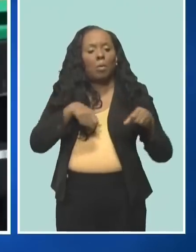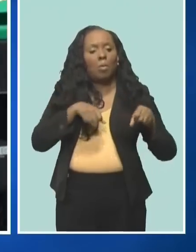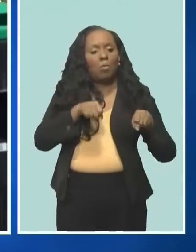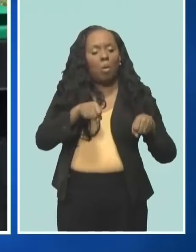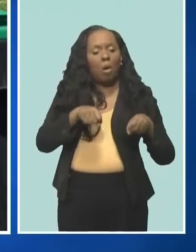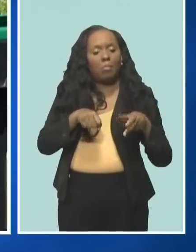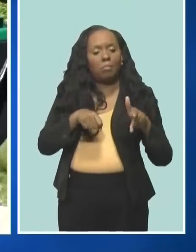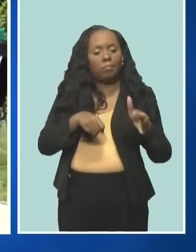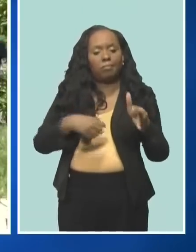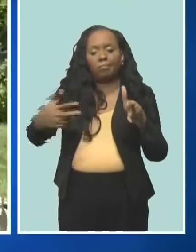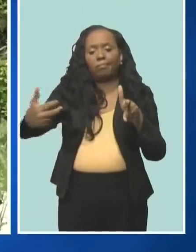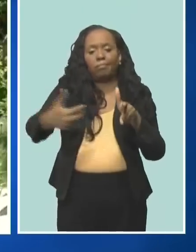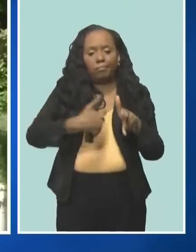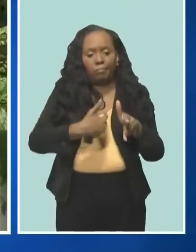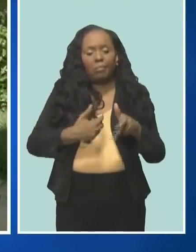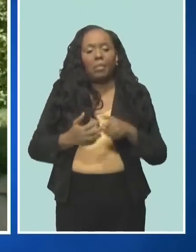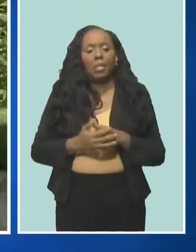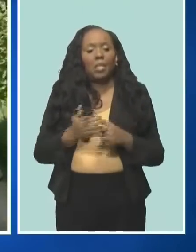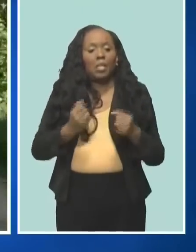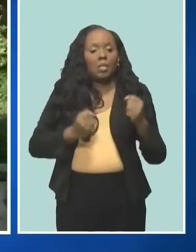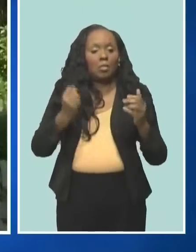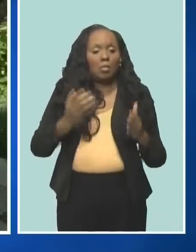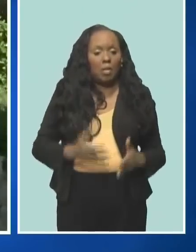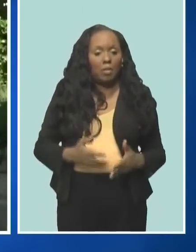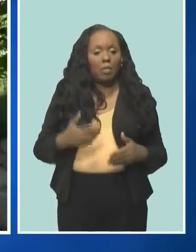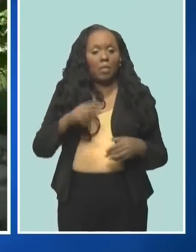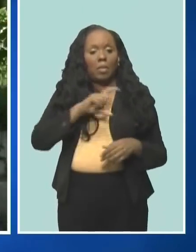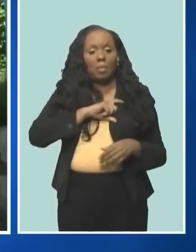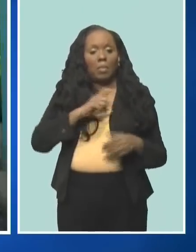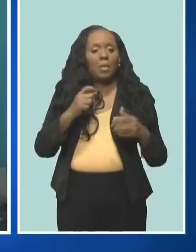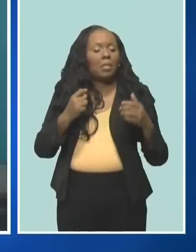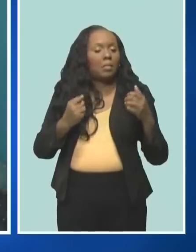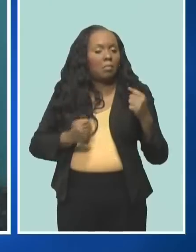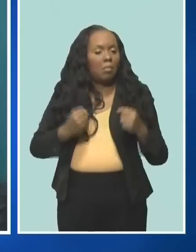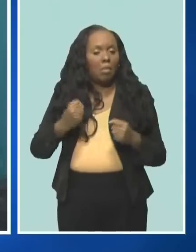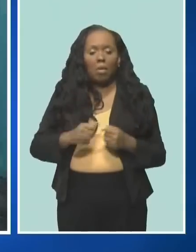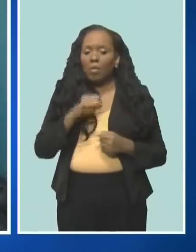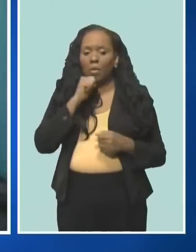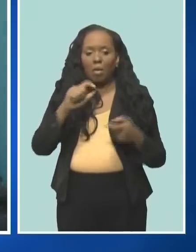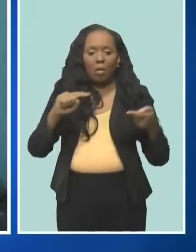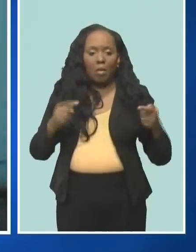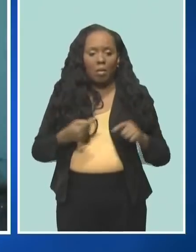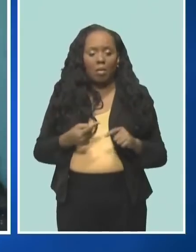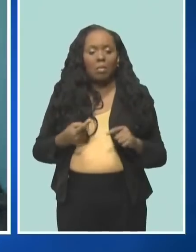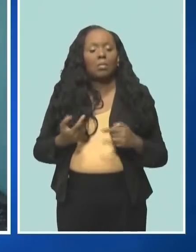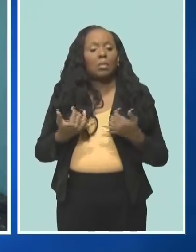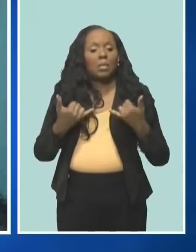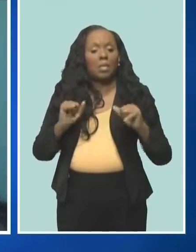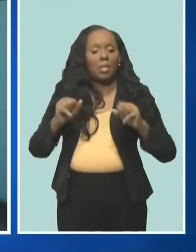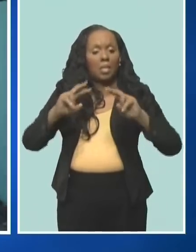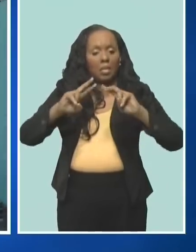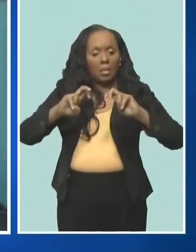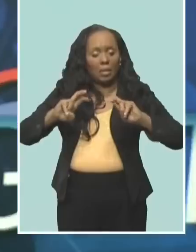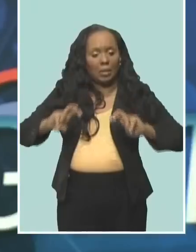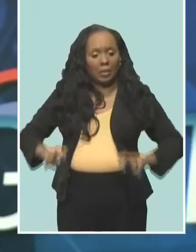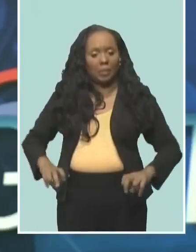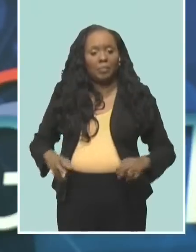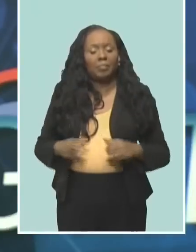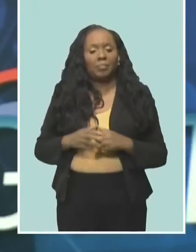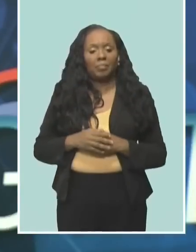to the collision. The driver and occupants of the police-owned vehicle were unhurt. Investigations are